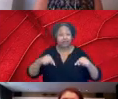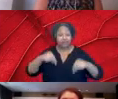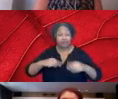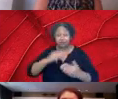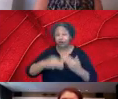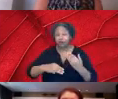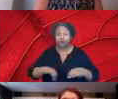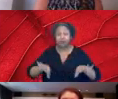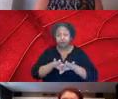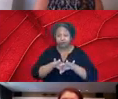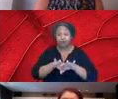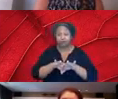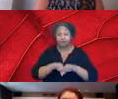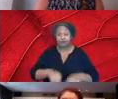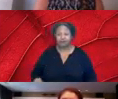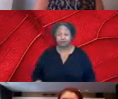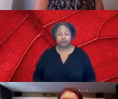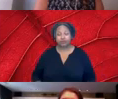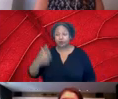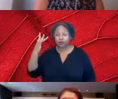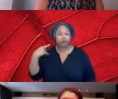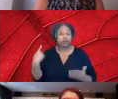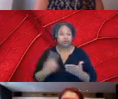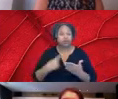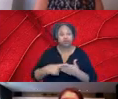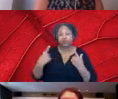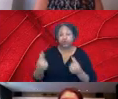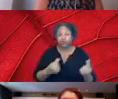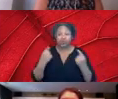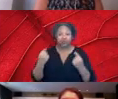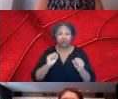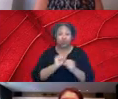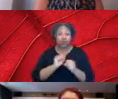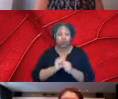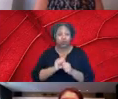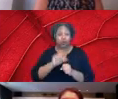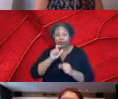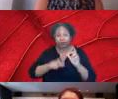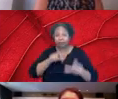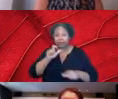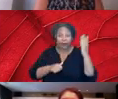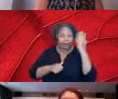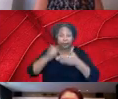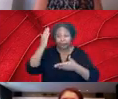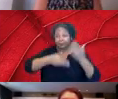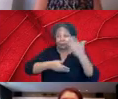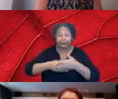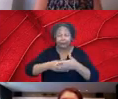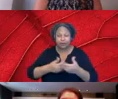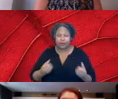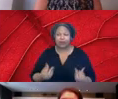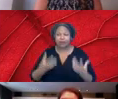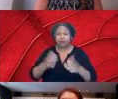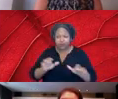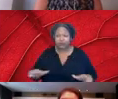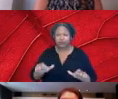because sometimes you do your work and people just don't realize how much is involved in being